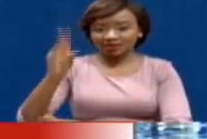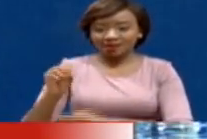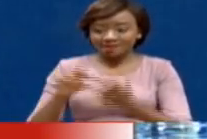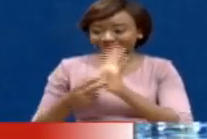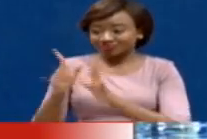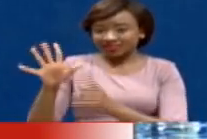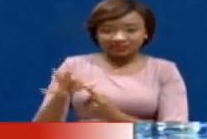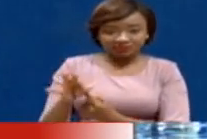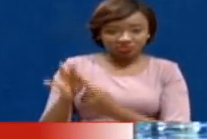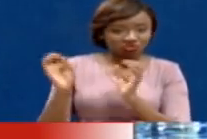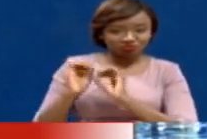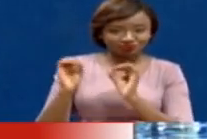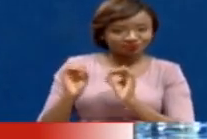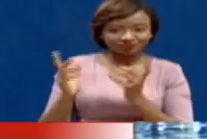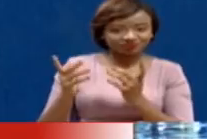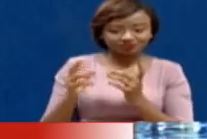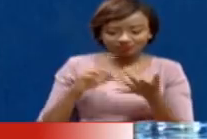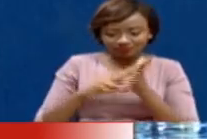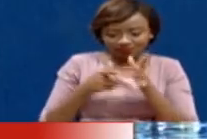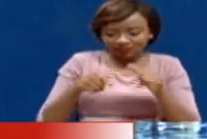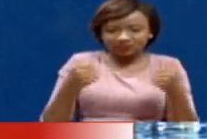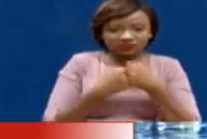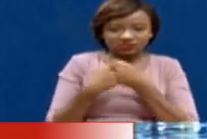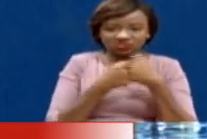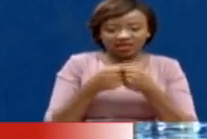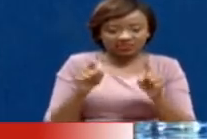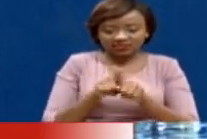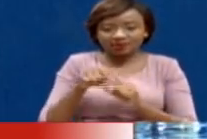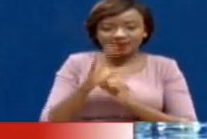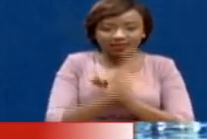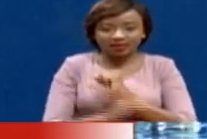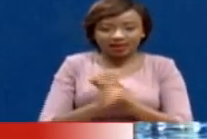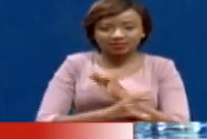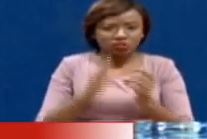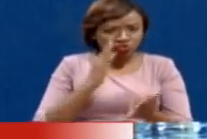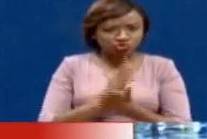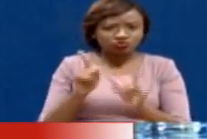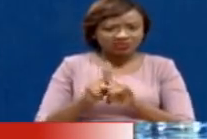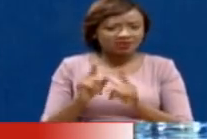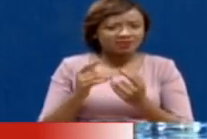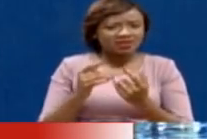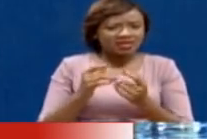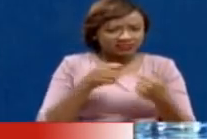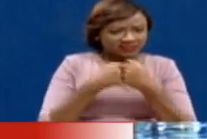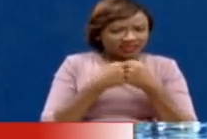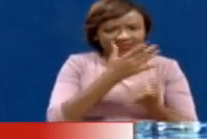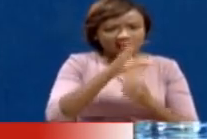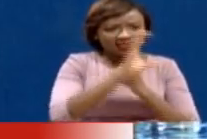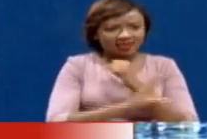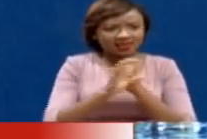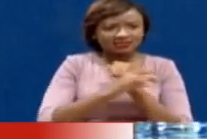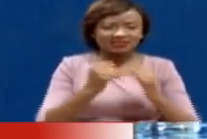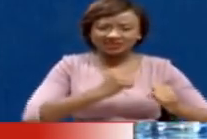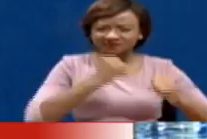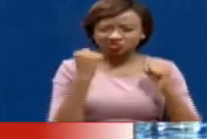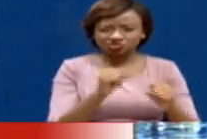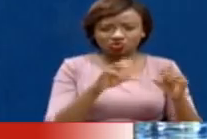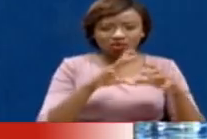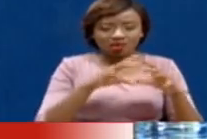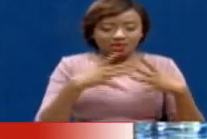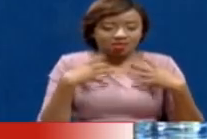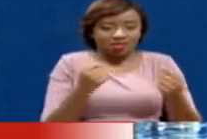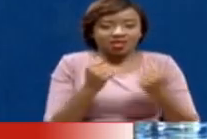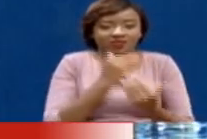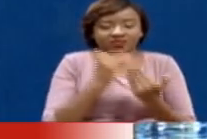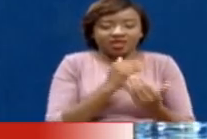unique to us. It is a challenge, even countries that have very strong healthcare systems. You have seen what has happened in Italy.